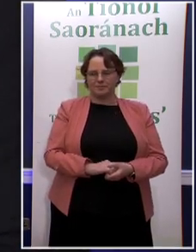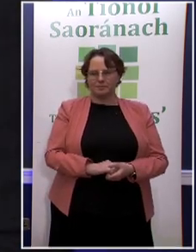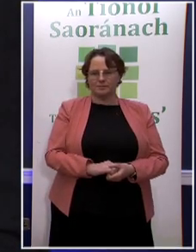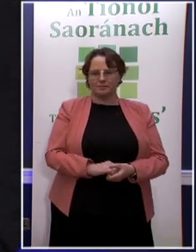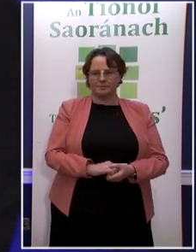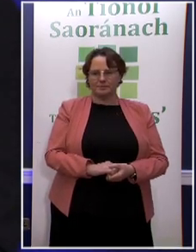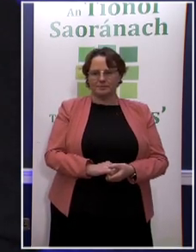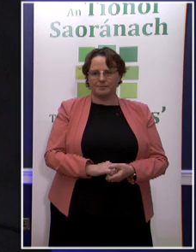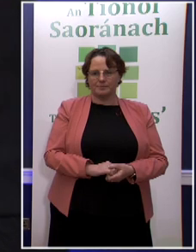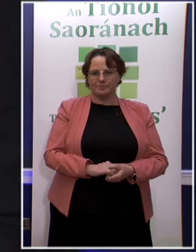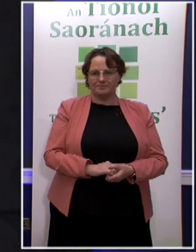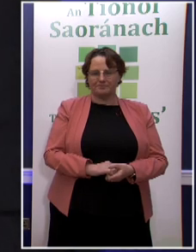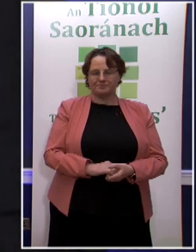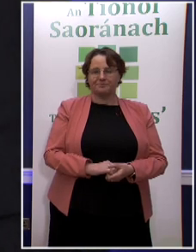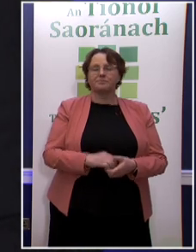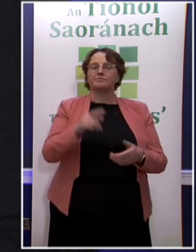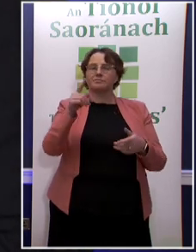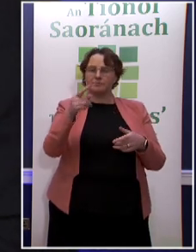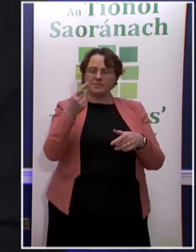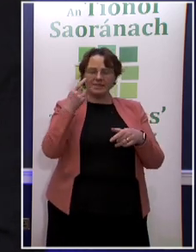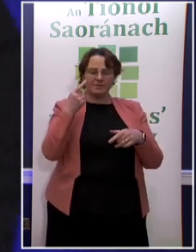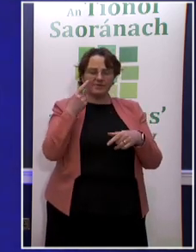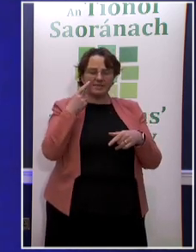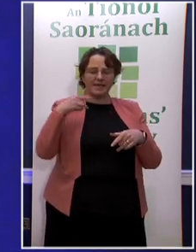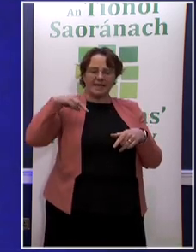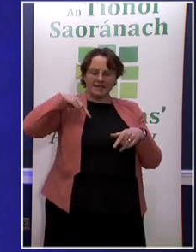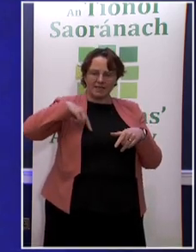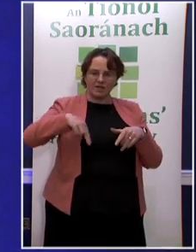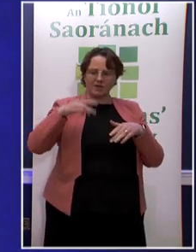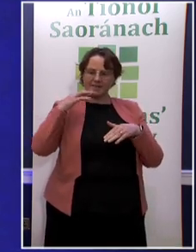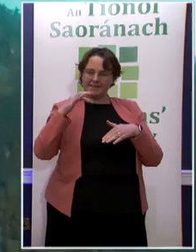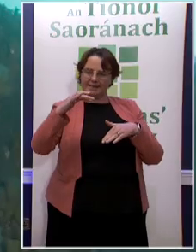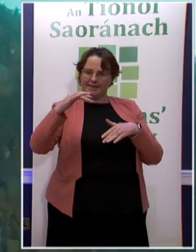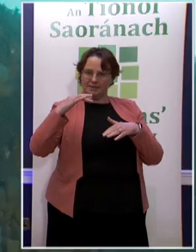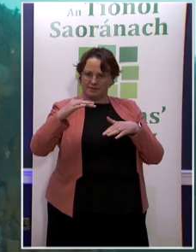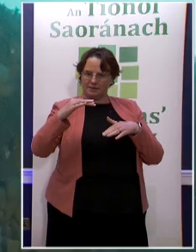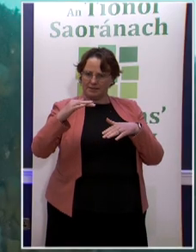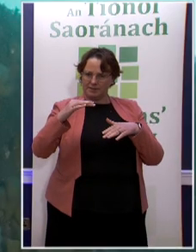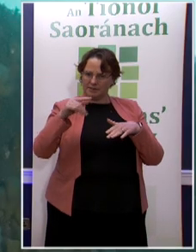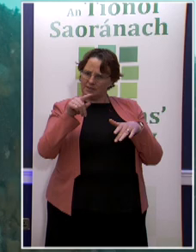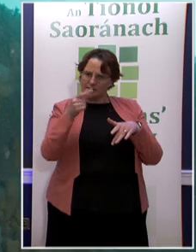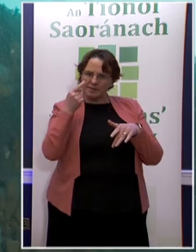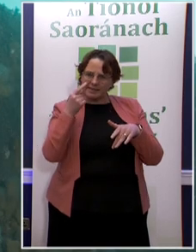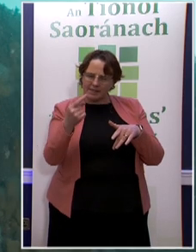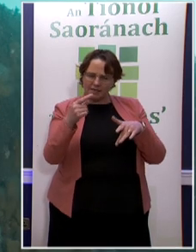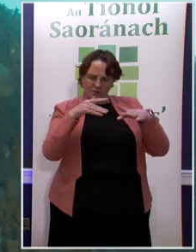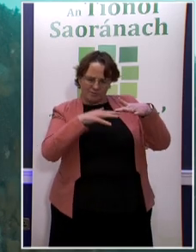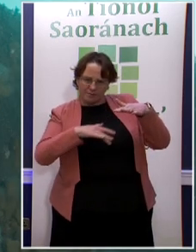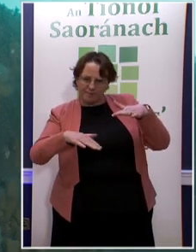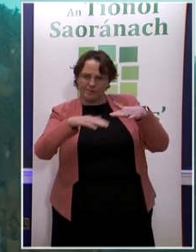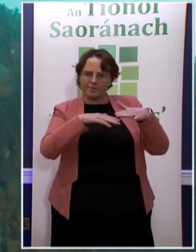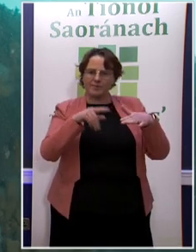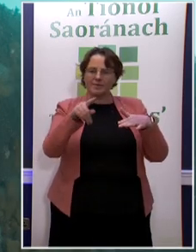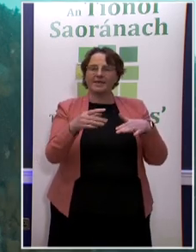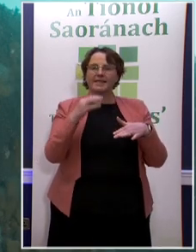But even close to the coast, you'll find lots of different kinds of invertebrates, that's animals without backbones, like these